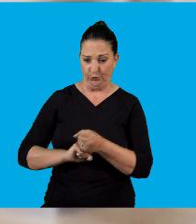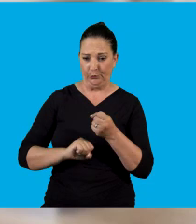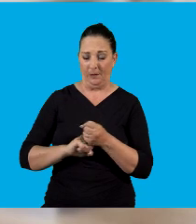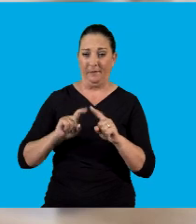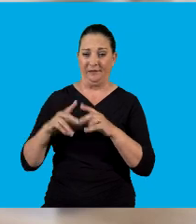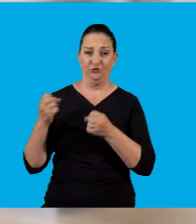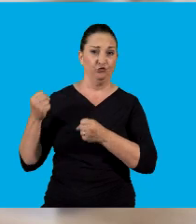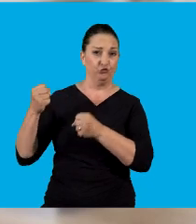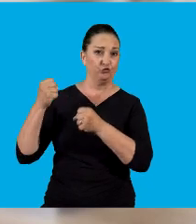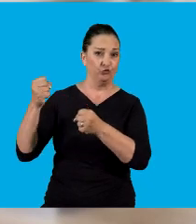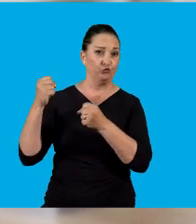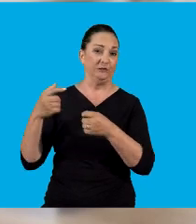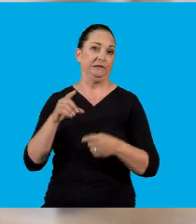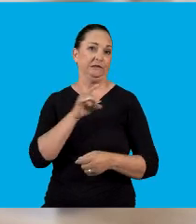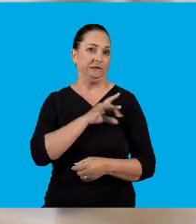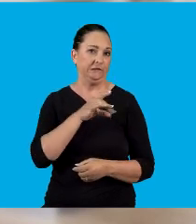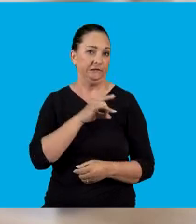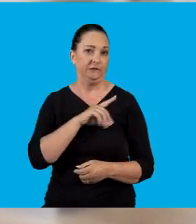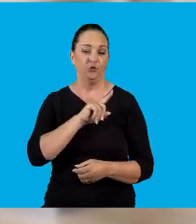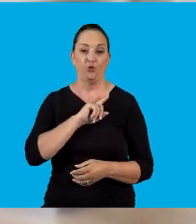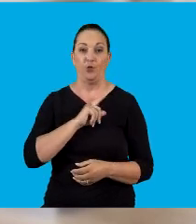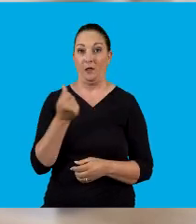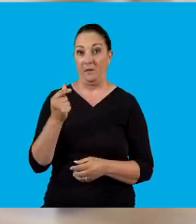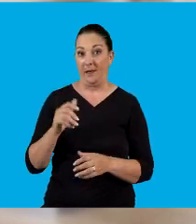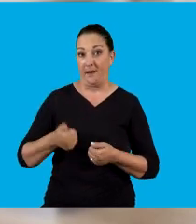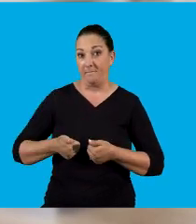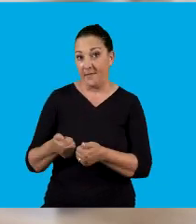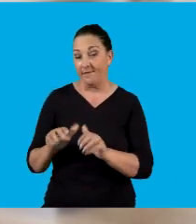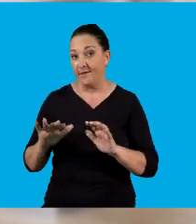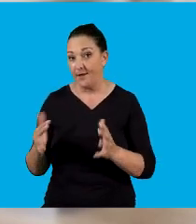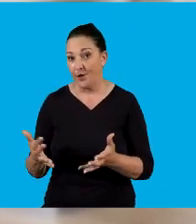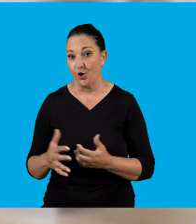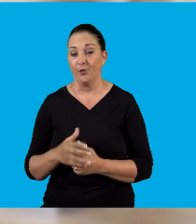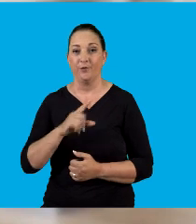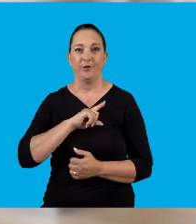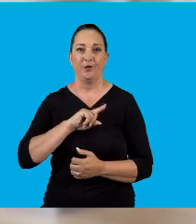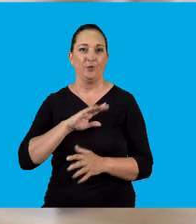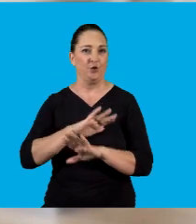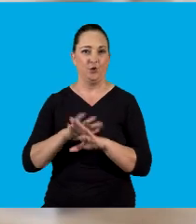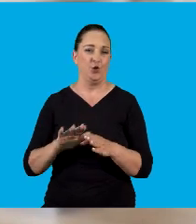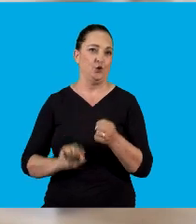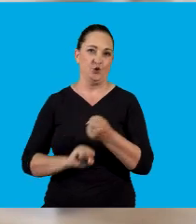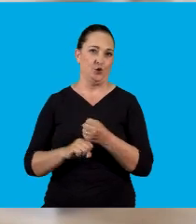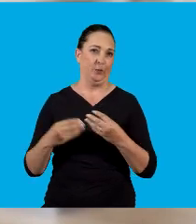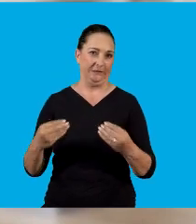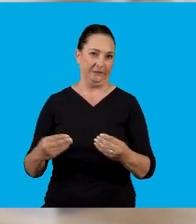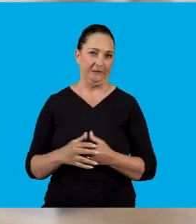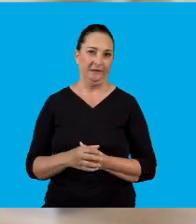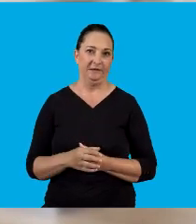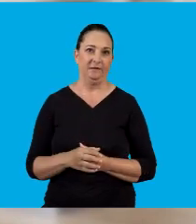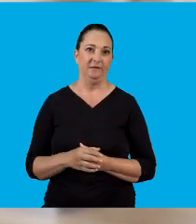of strikes, the investor will be scared for their investments, for the return on their investments, and end up not investing in the